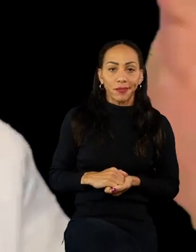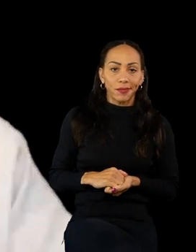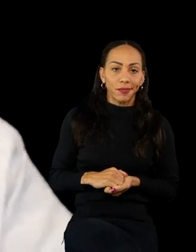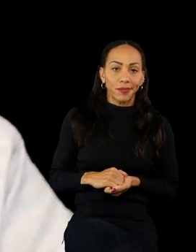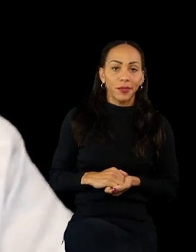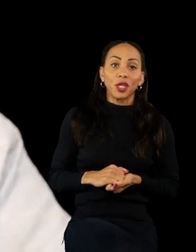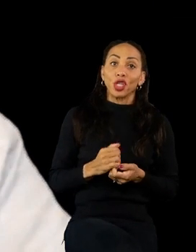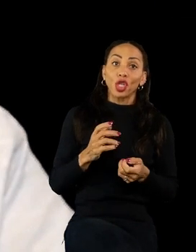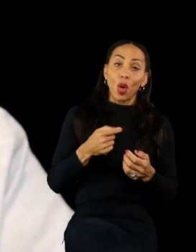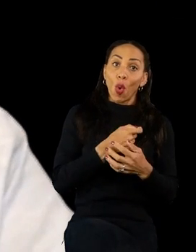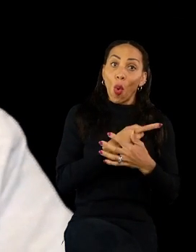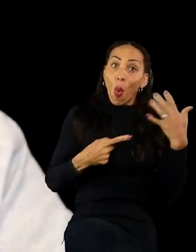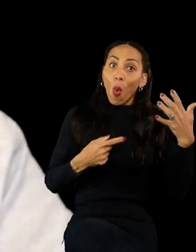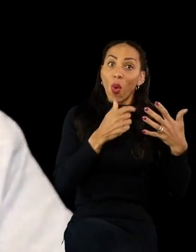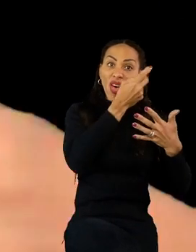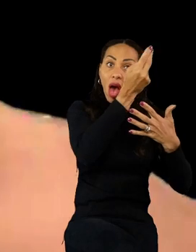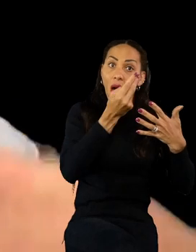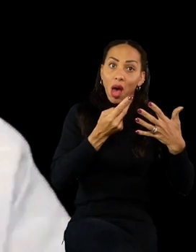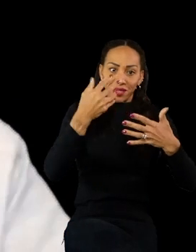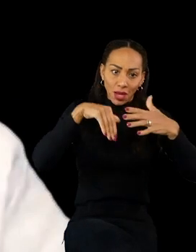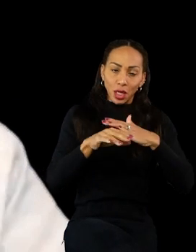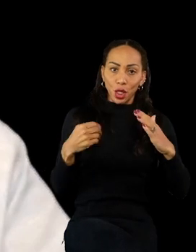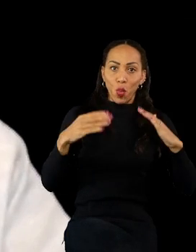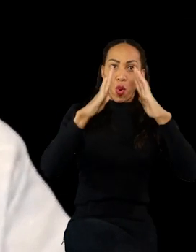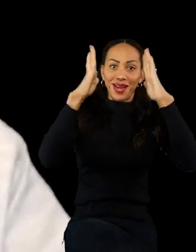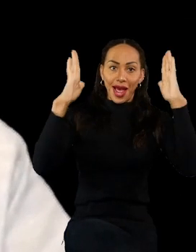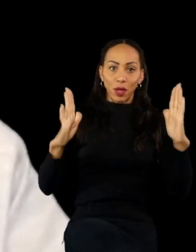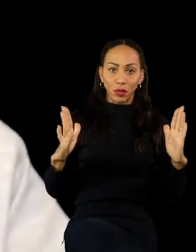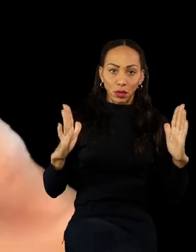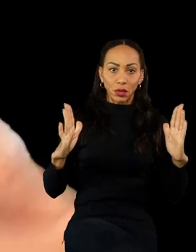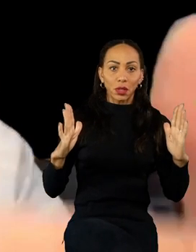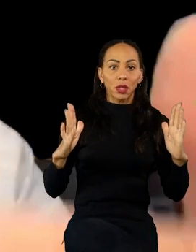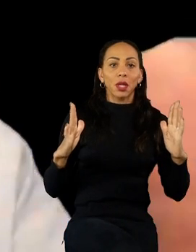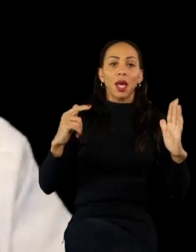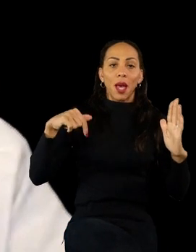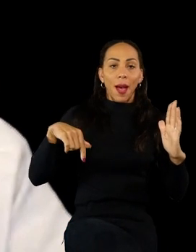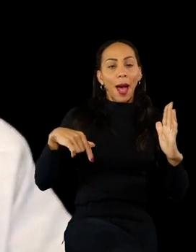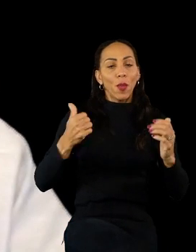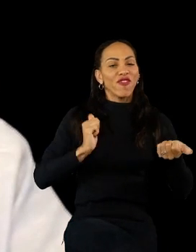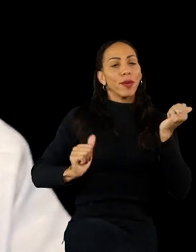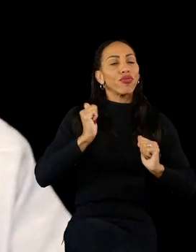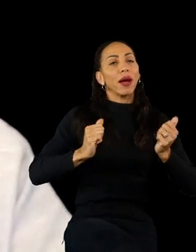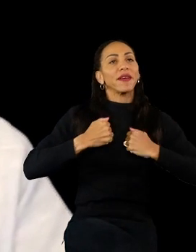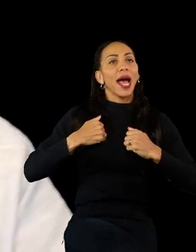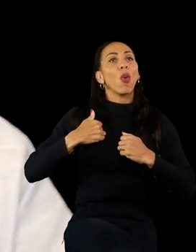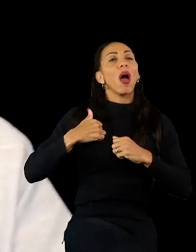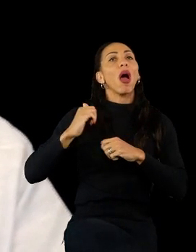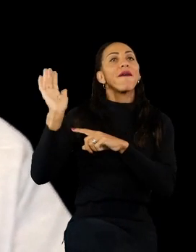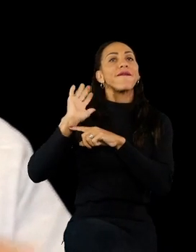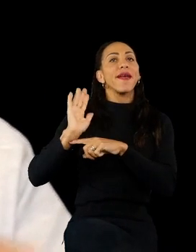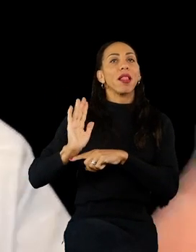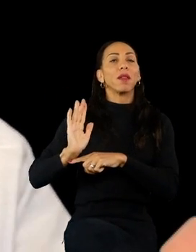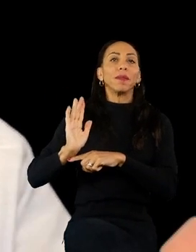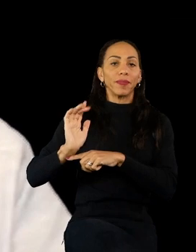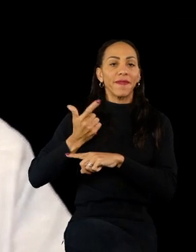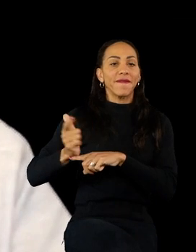9 till 7, and so on. We also have we have all the arts under one roof here, but we also were very kind of proud of our